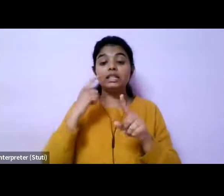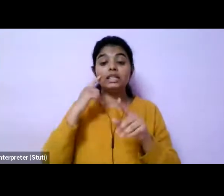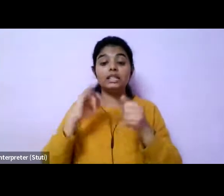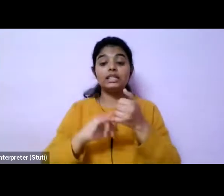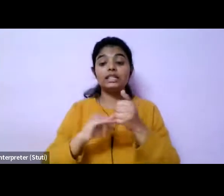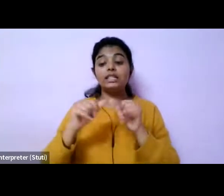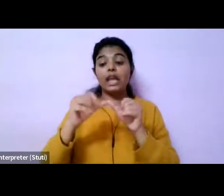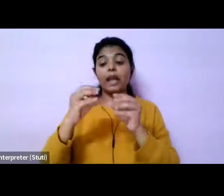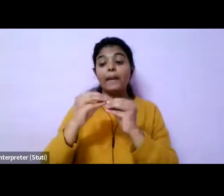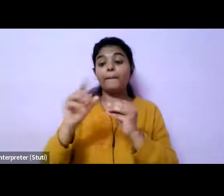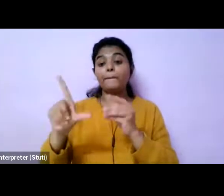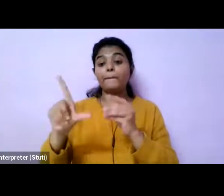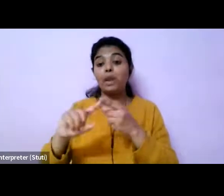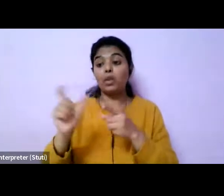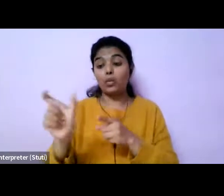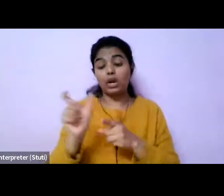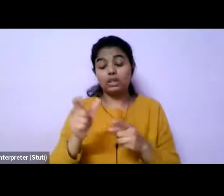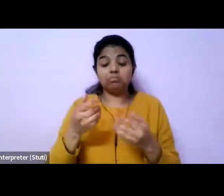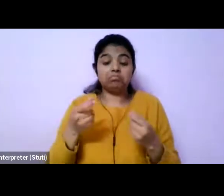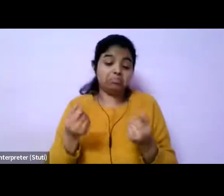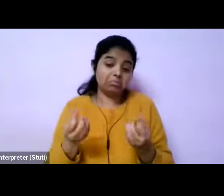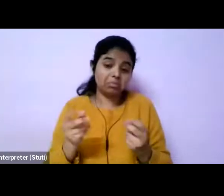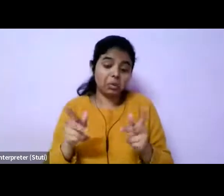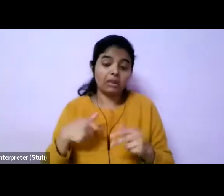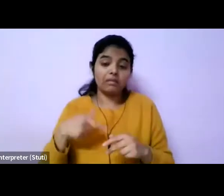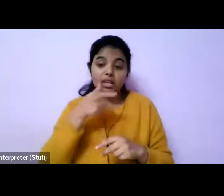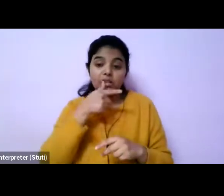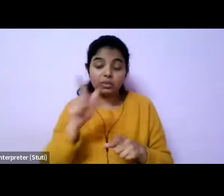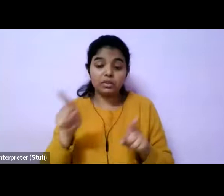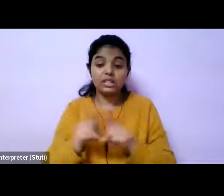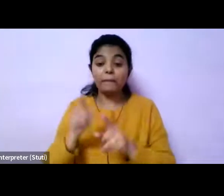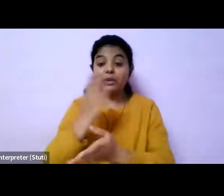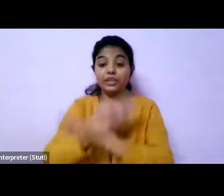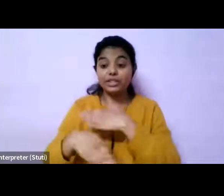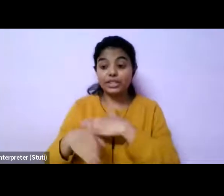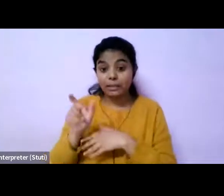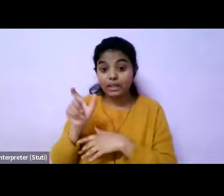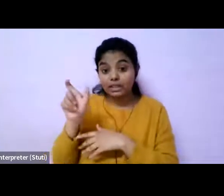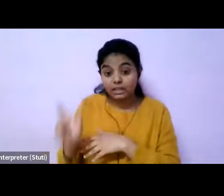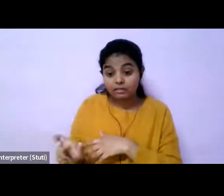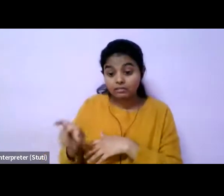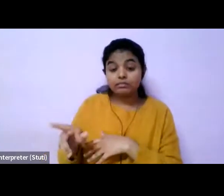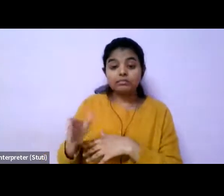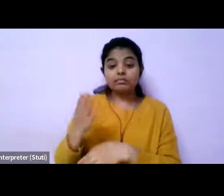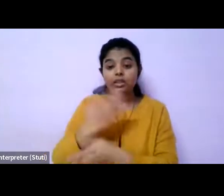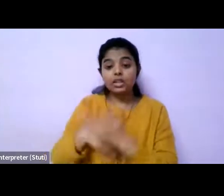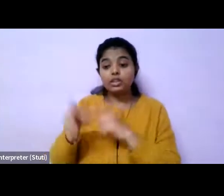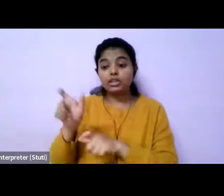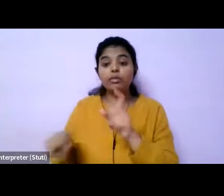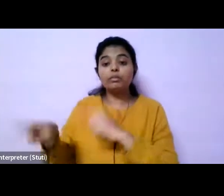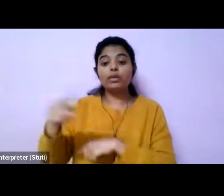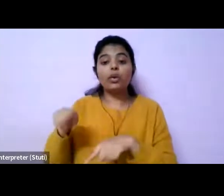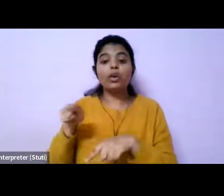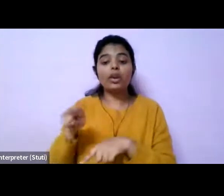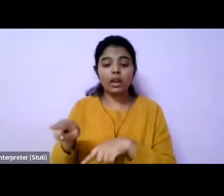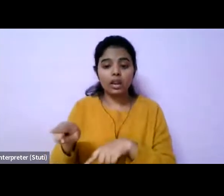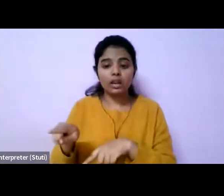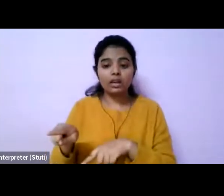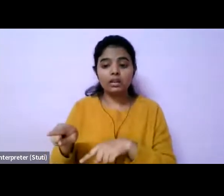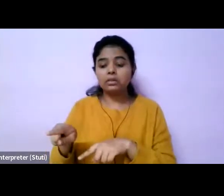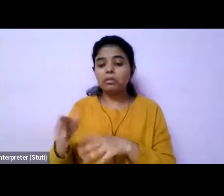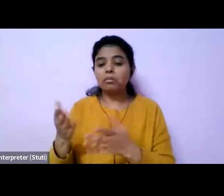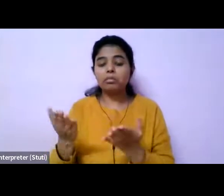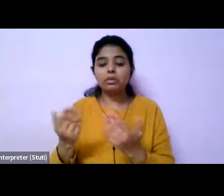a play or a work of art deals with disability, it in turn disables the work, for that